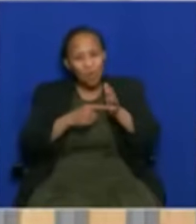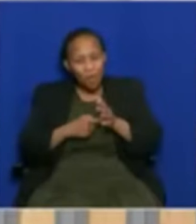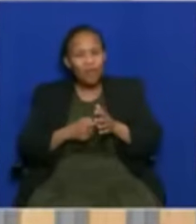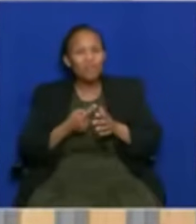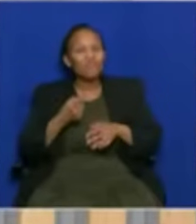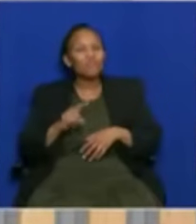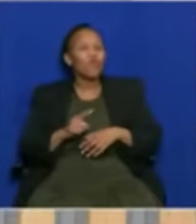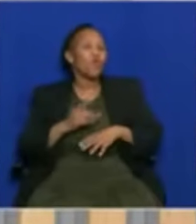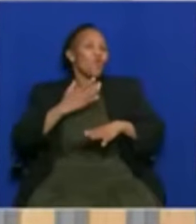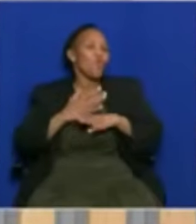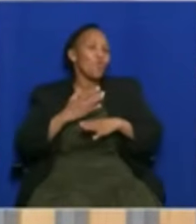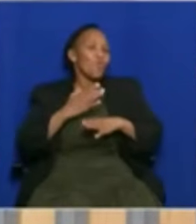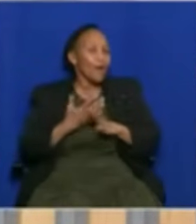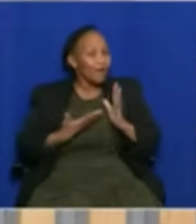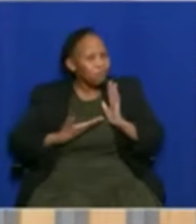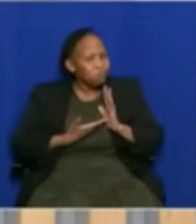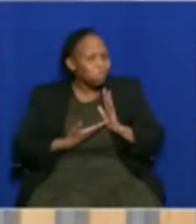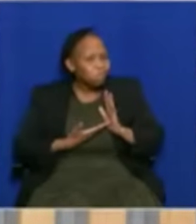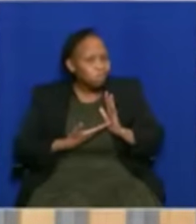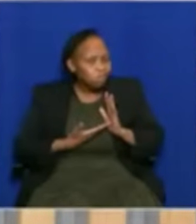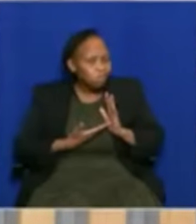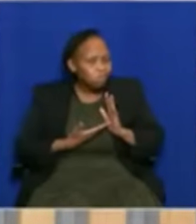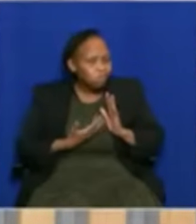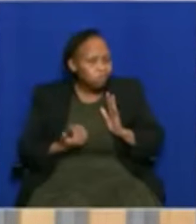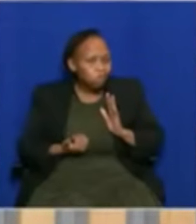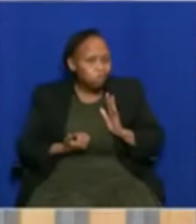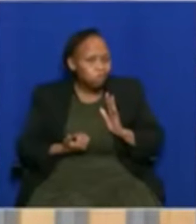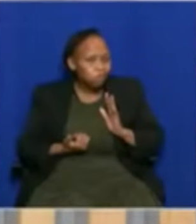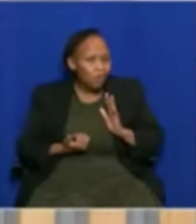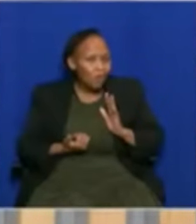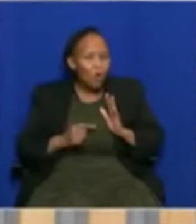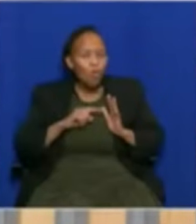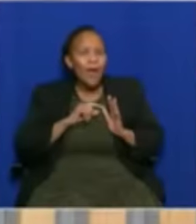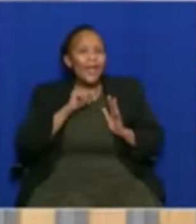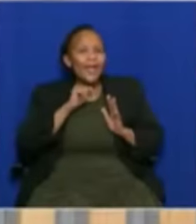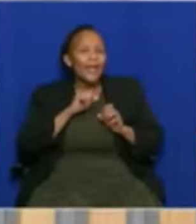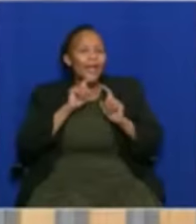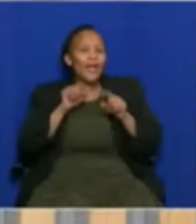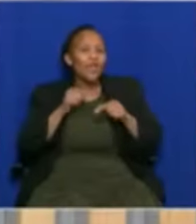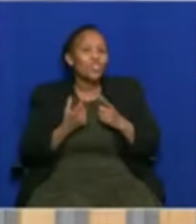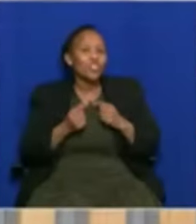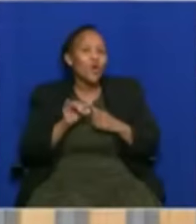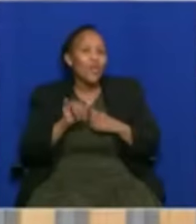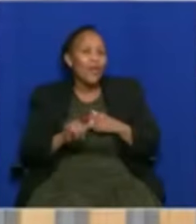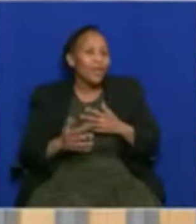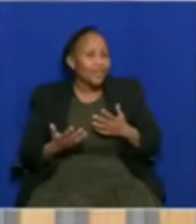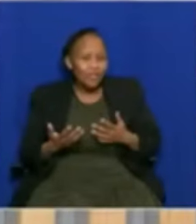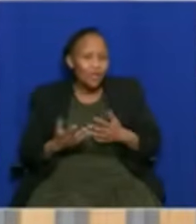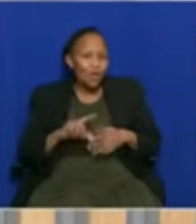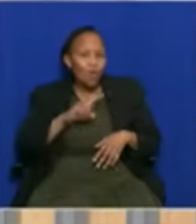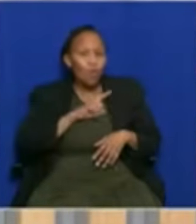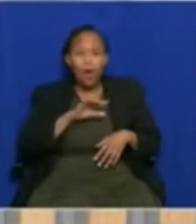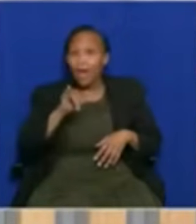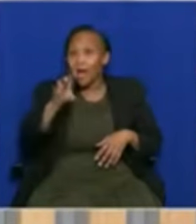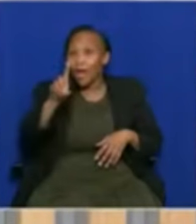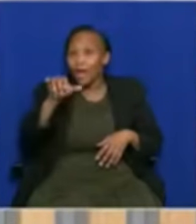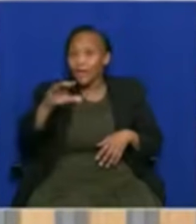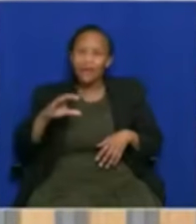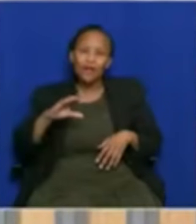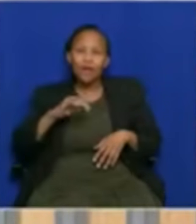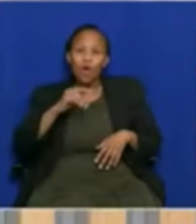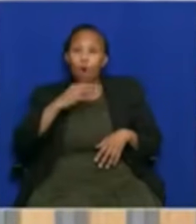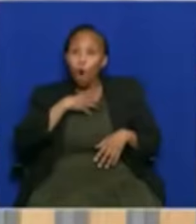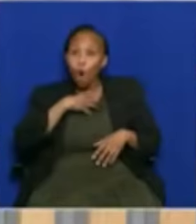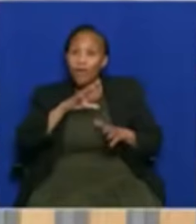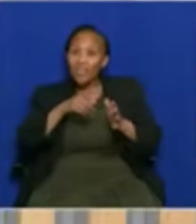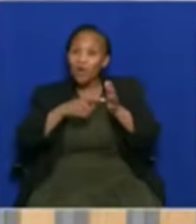document? Why can't we do that? Why does IDEC have to add its own requirements to the